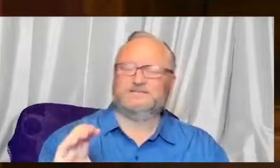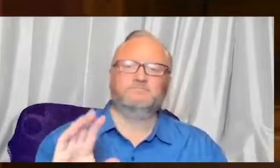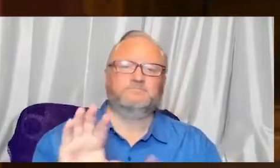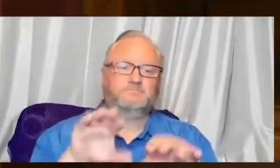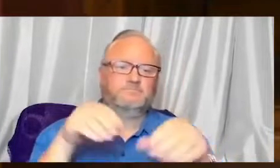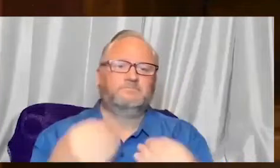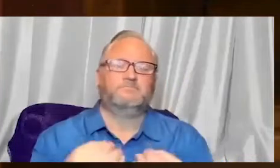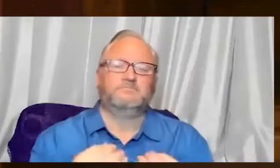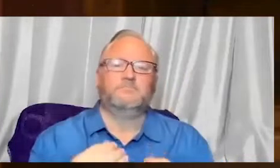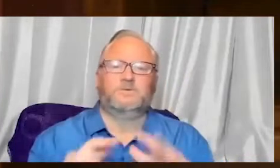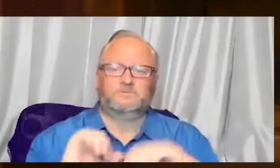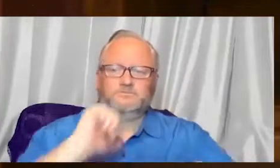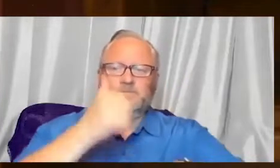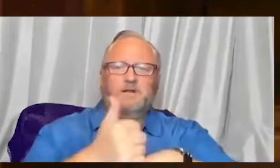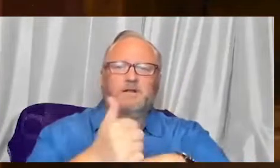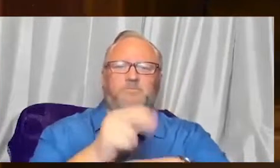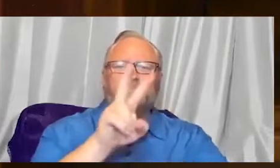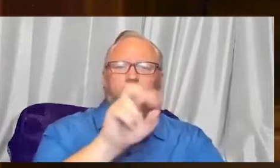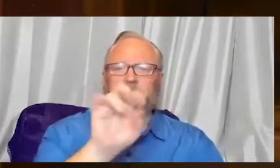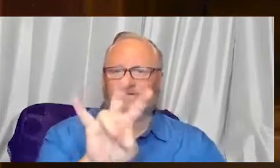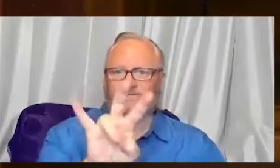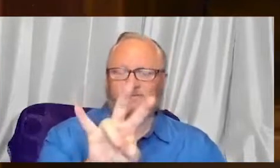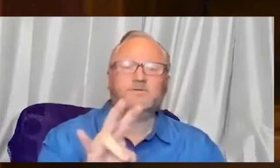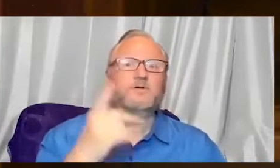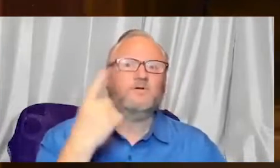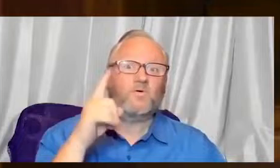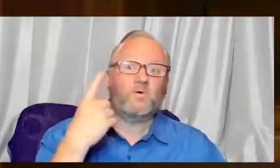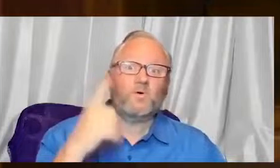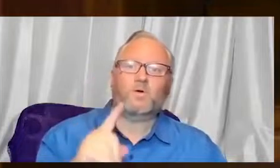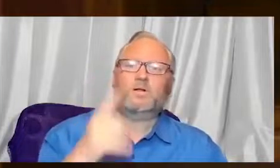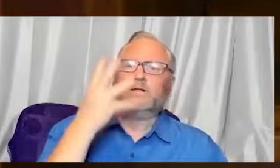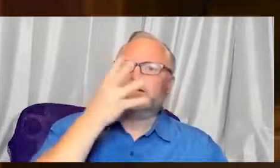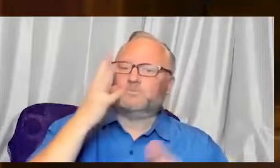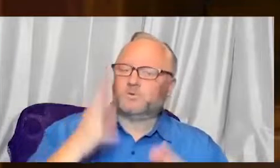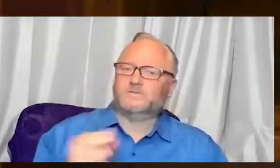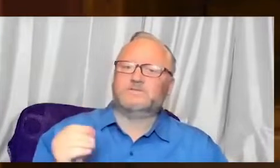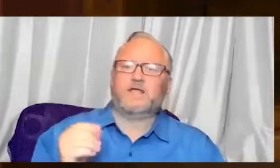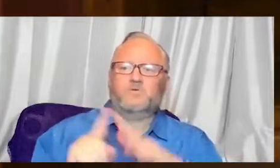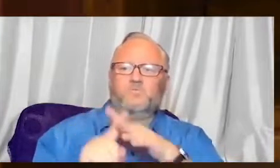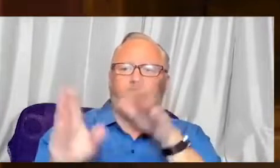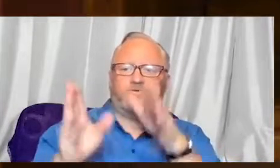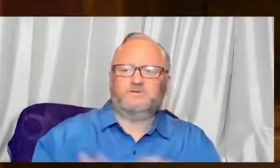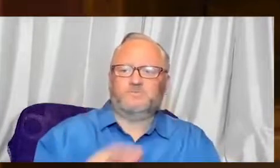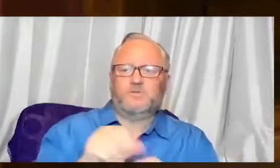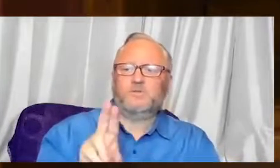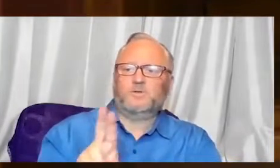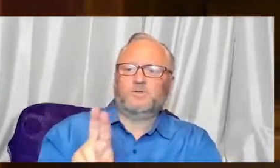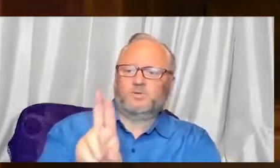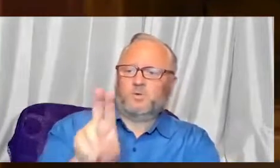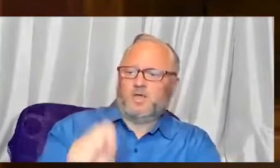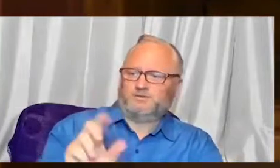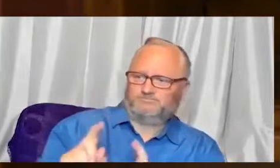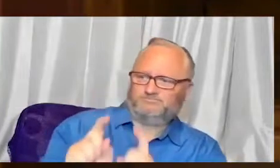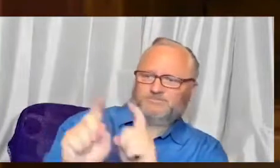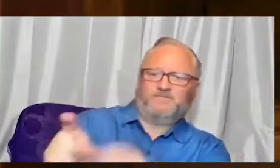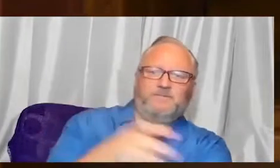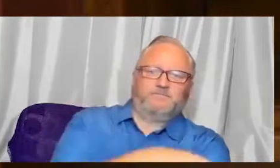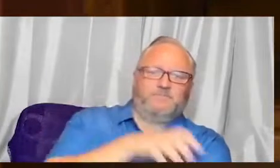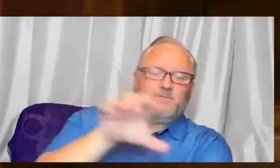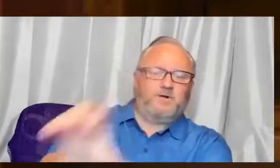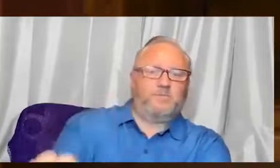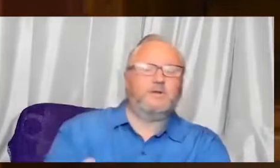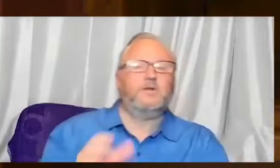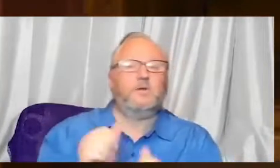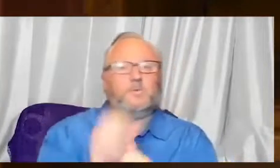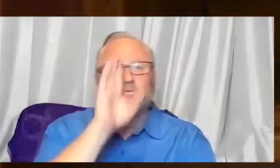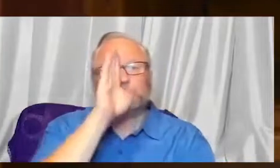incorporated in 2007 to empower immigrants and refugees in the U.S. by offering direct legal services,